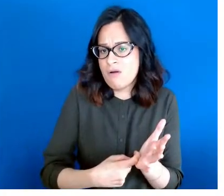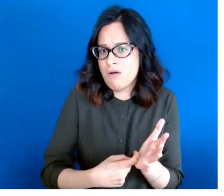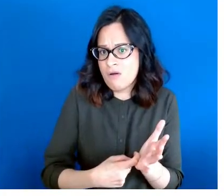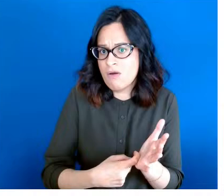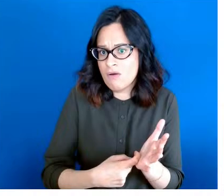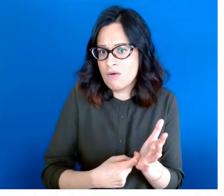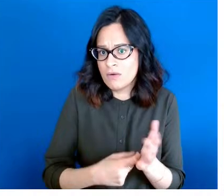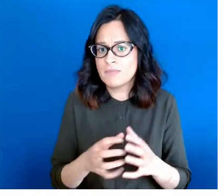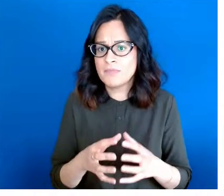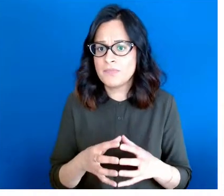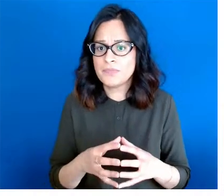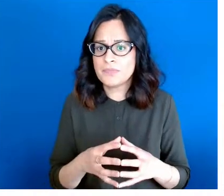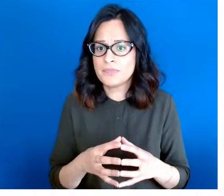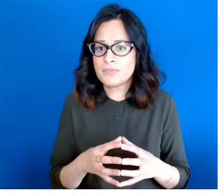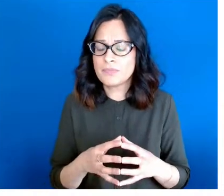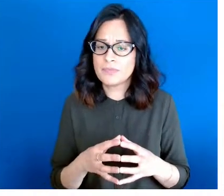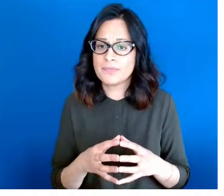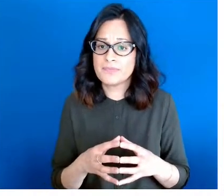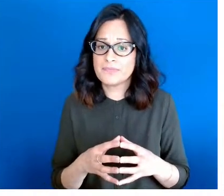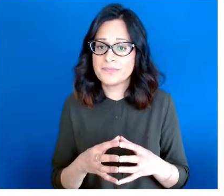And the main